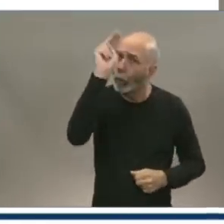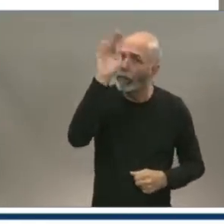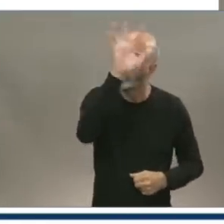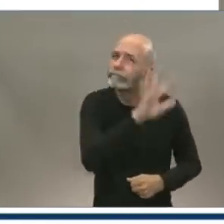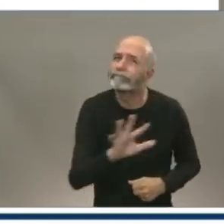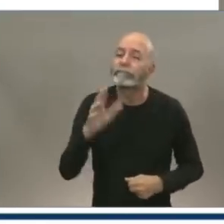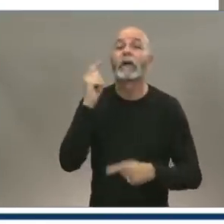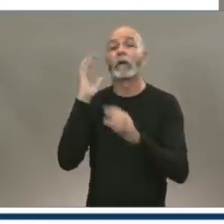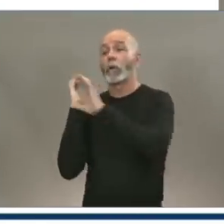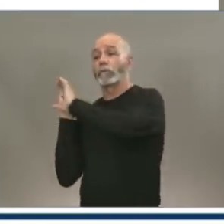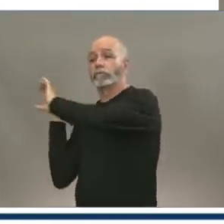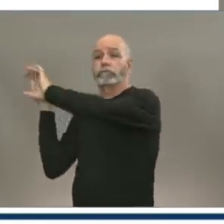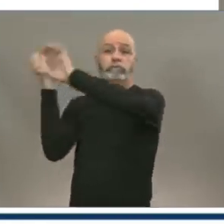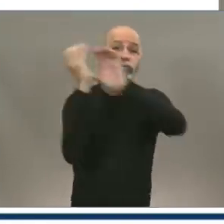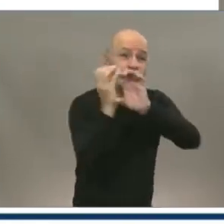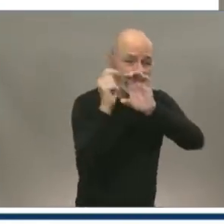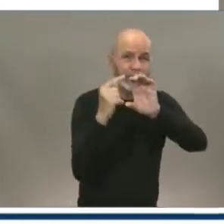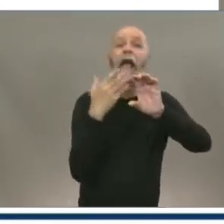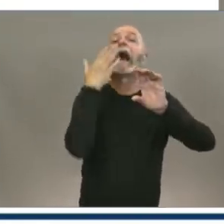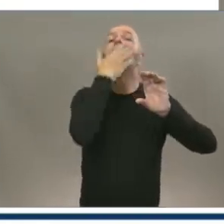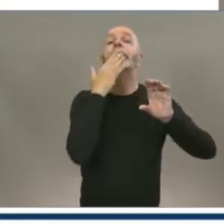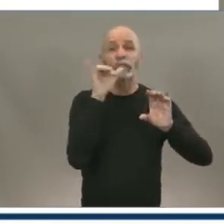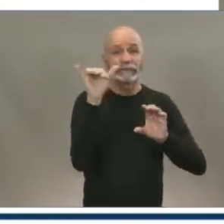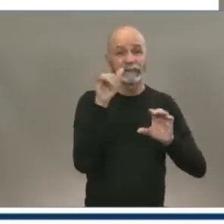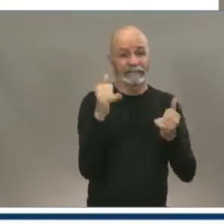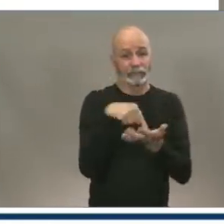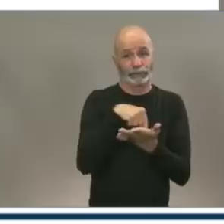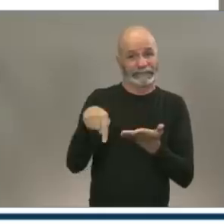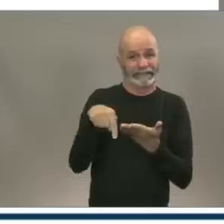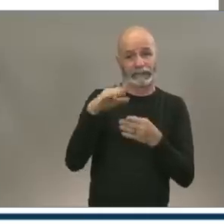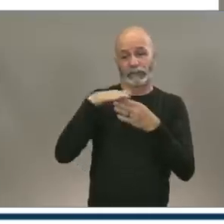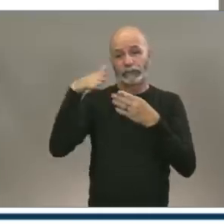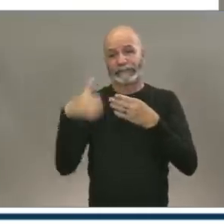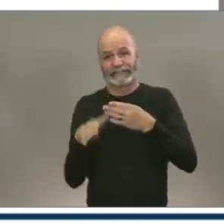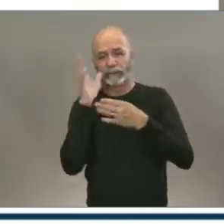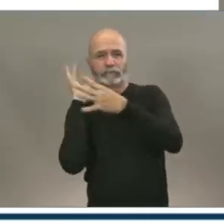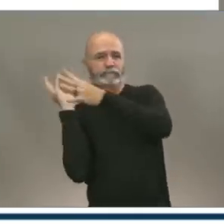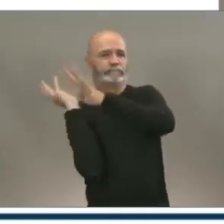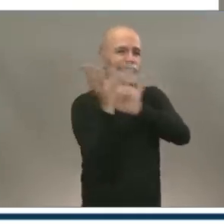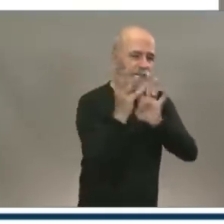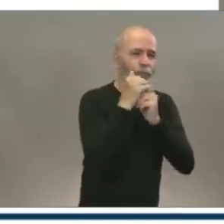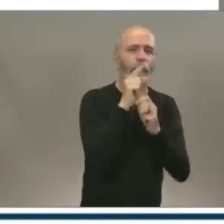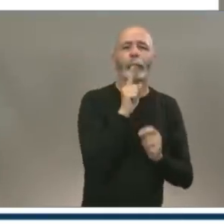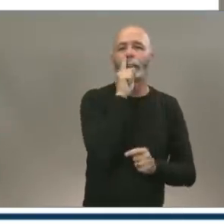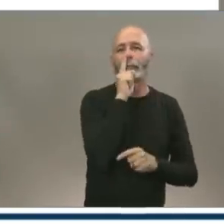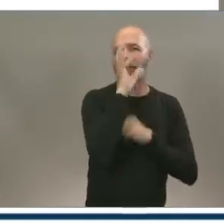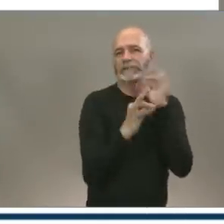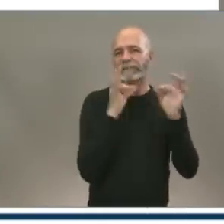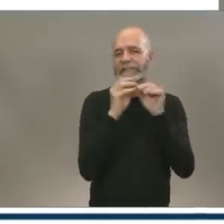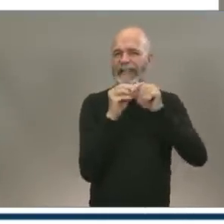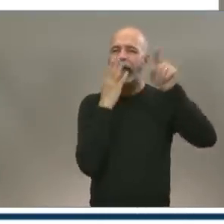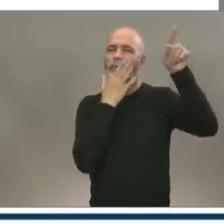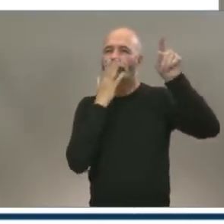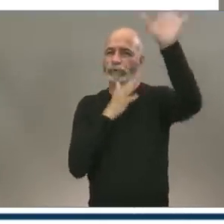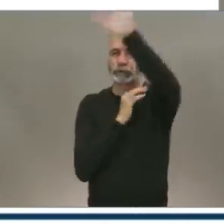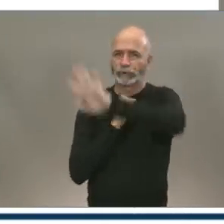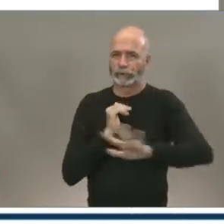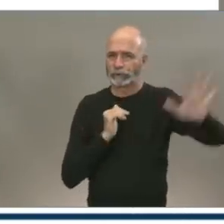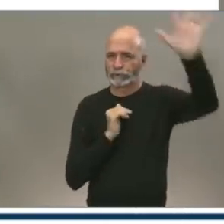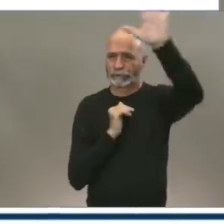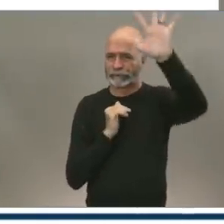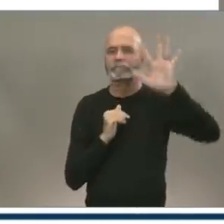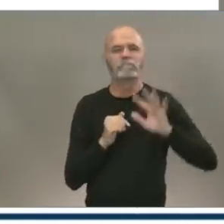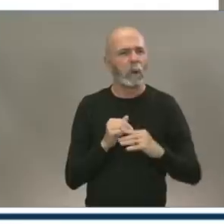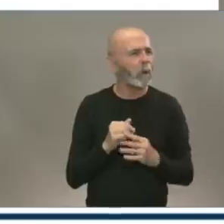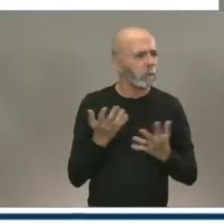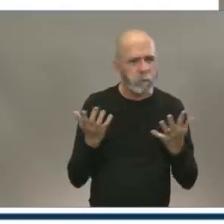up to Amherst yet again this weekend to increase access to testing. And I will say that we have lots of